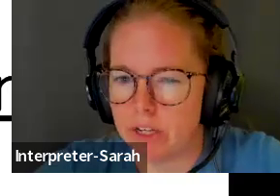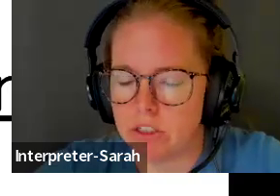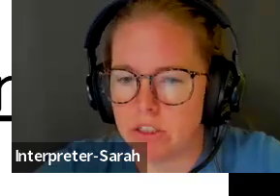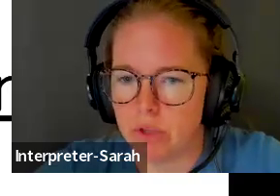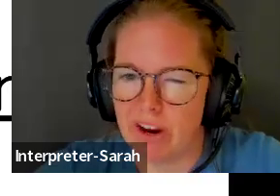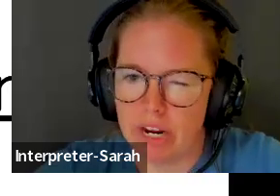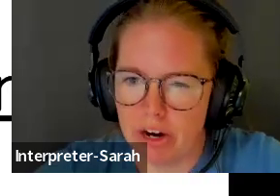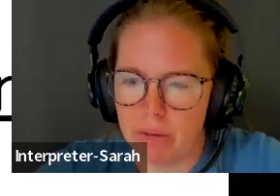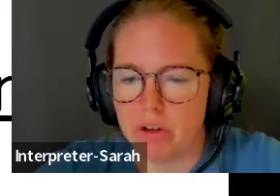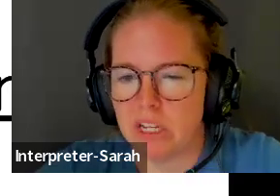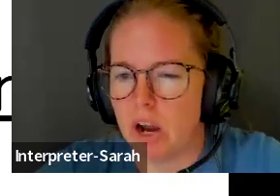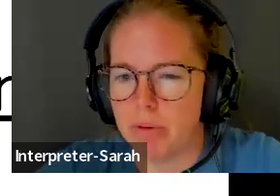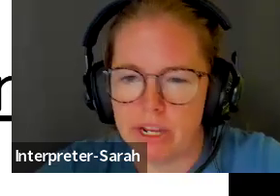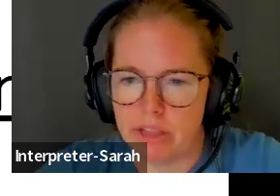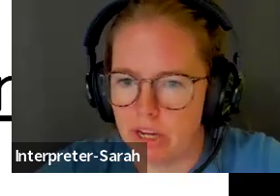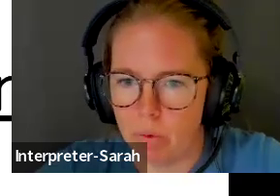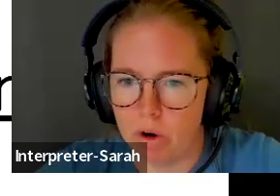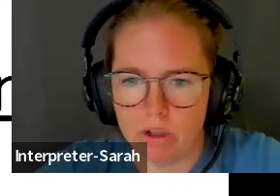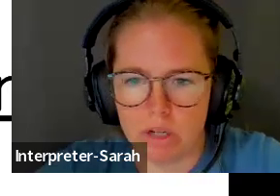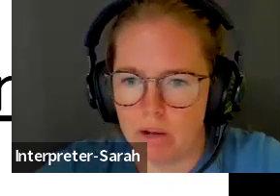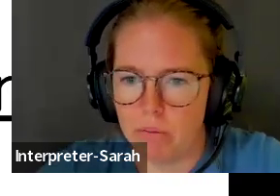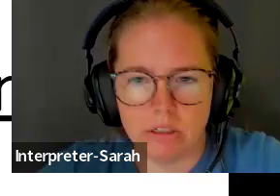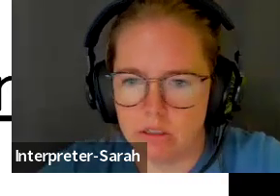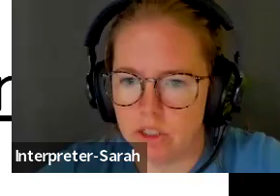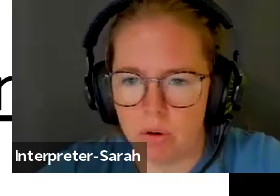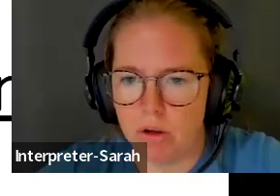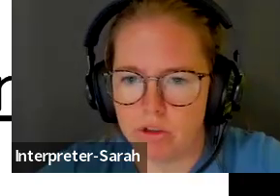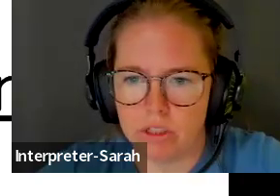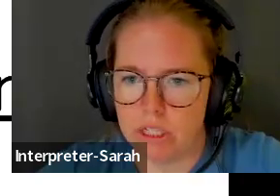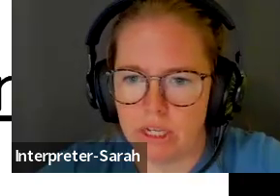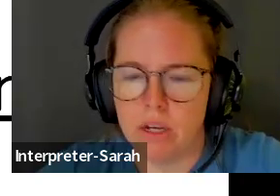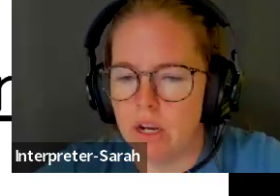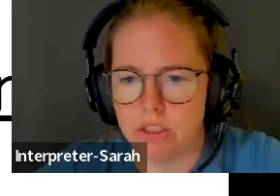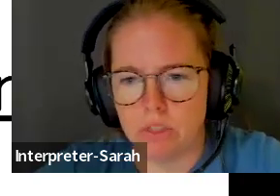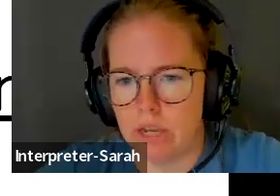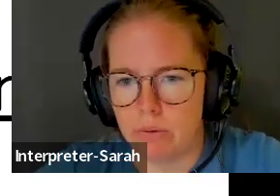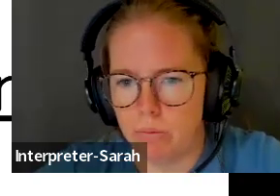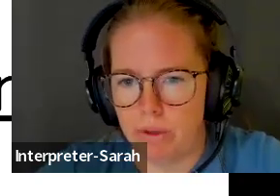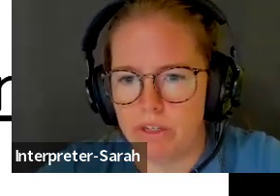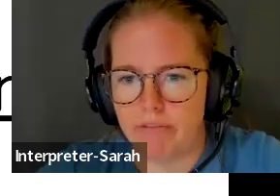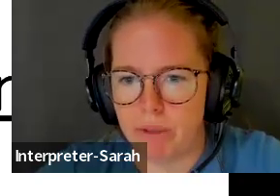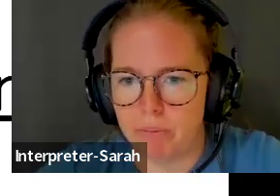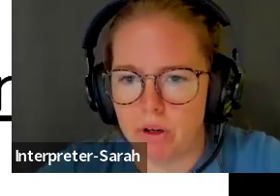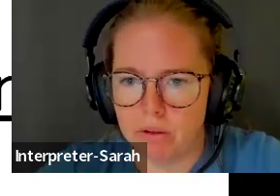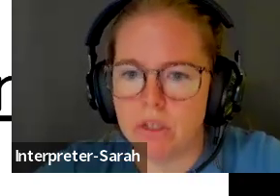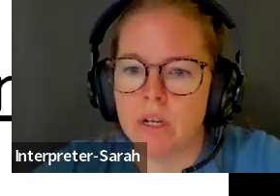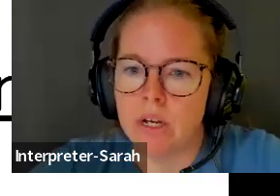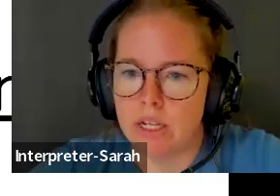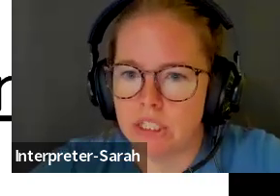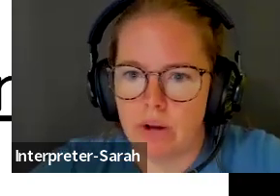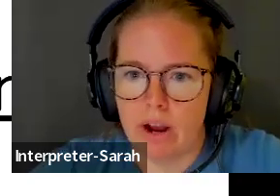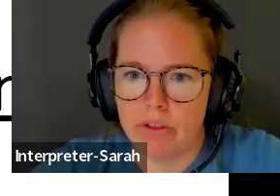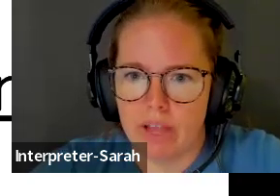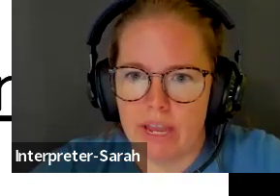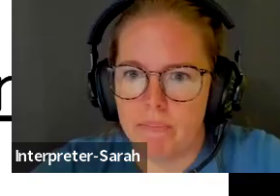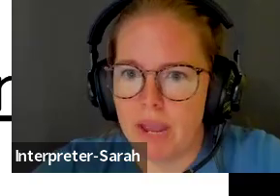late deafened. So they are a hearing person operating in the hearing world, and don't culturally associate with deaf people.